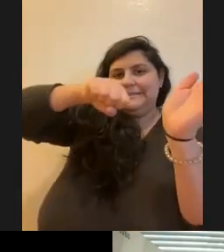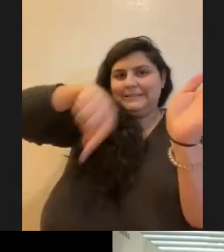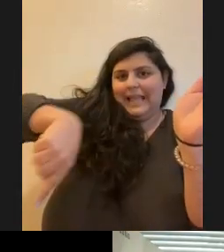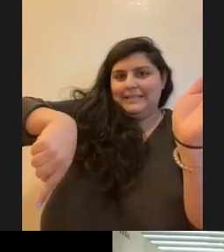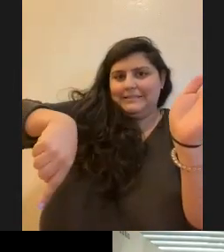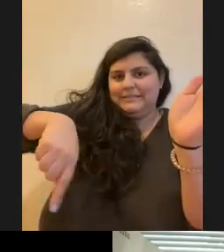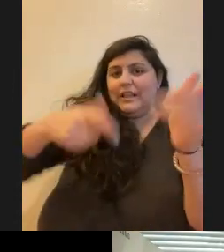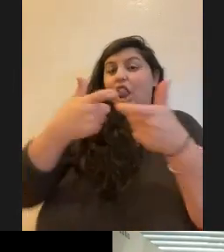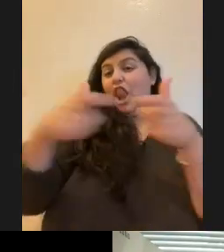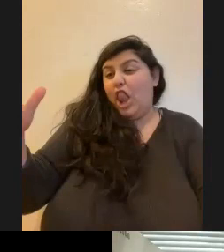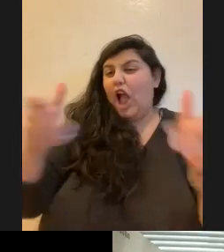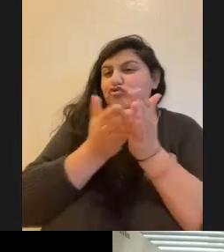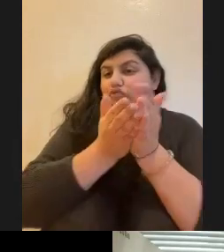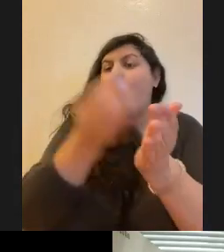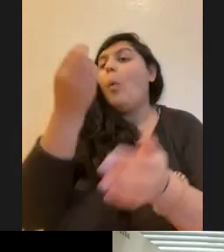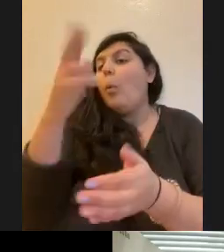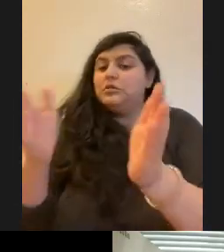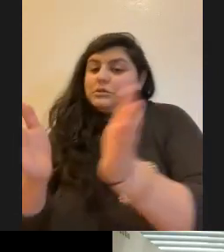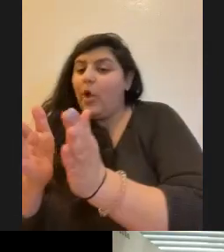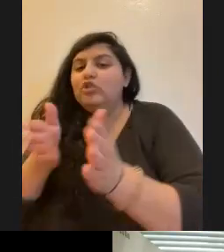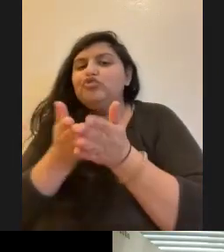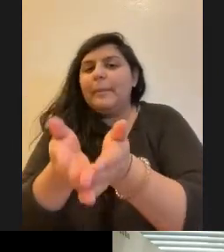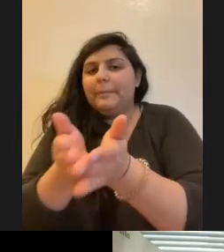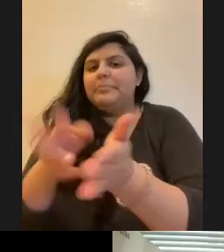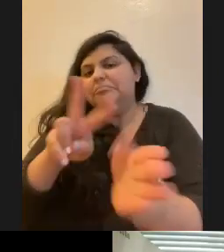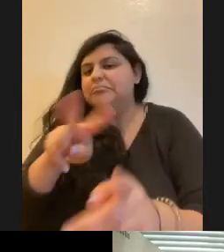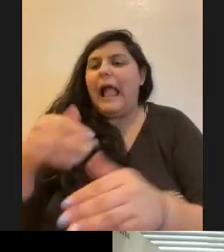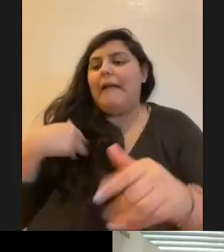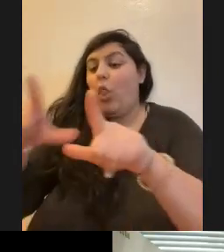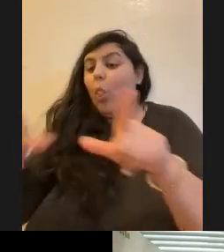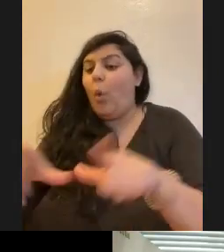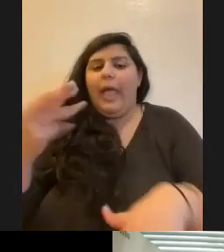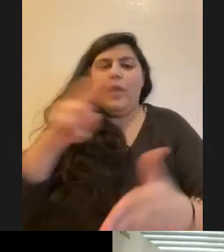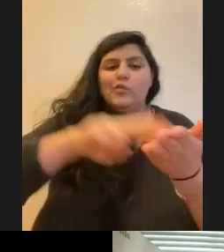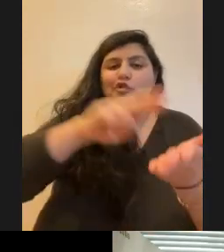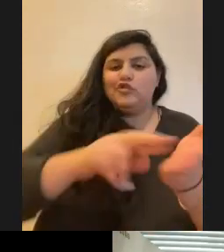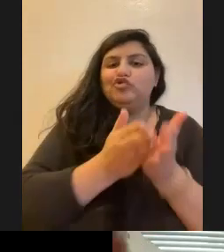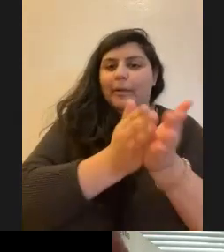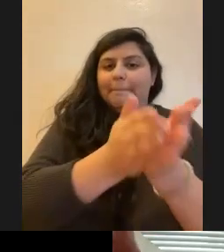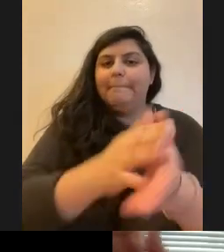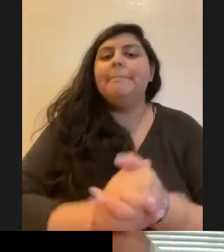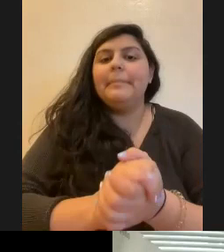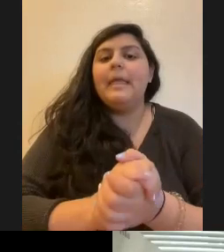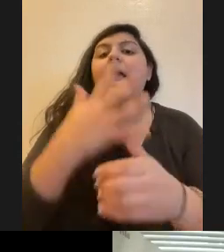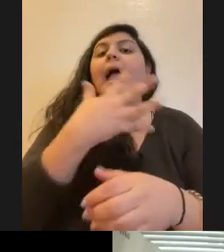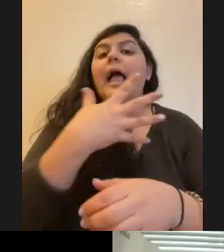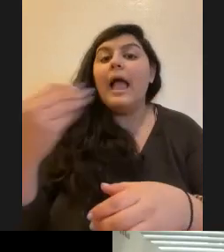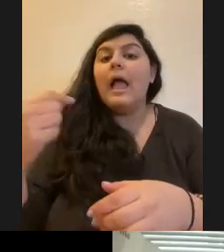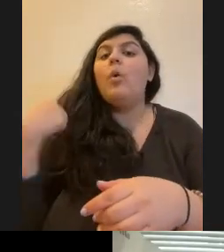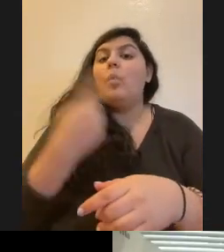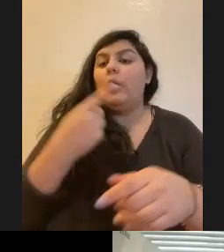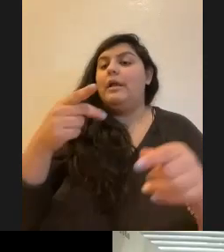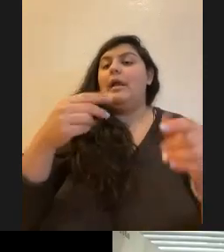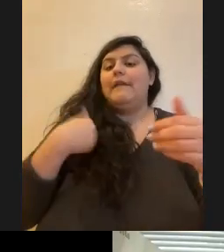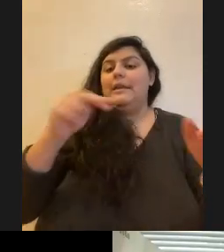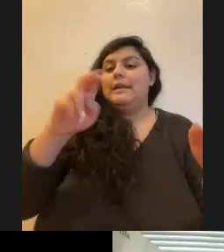research ship we were on or the smaller like local ship we took around. And yeah, we can just tow the net through the water,